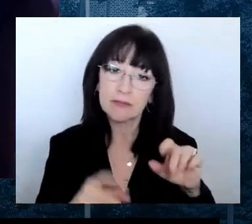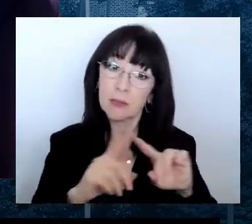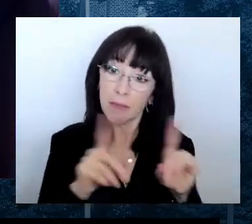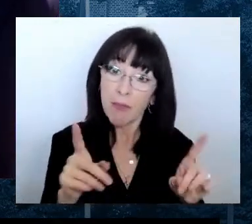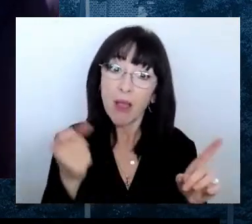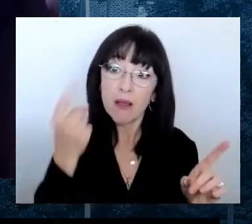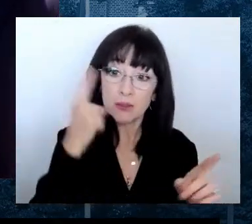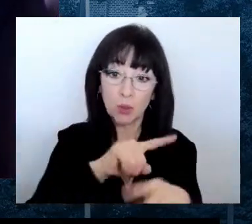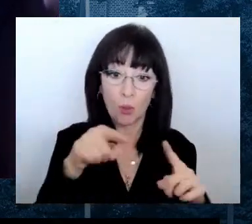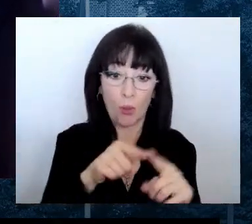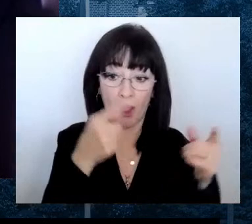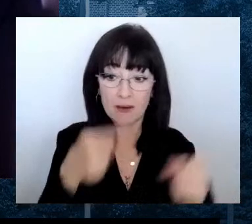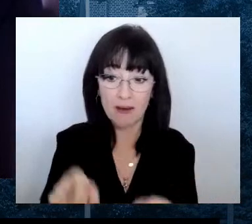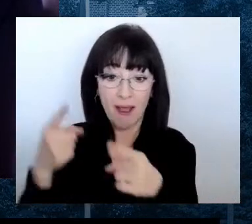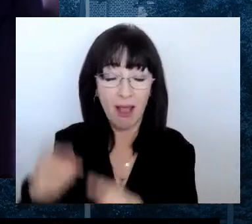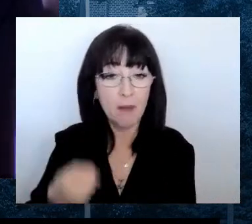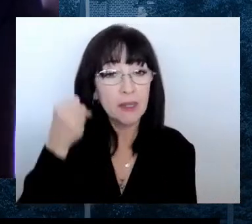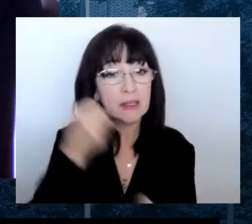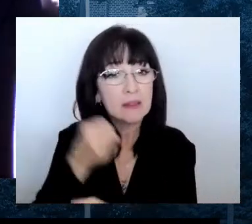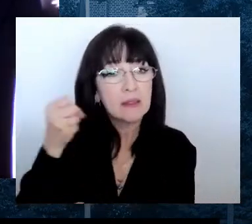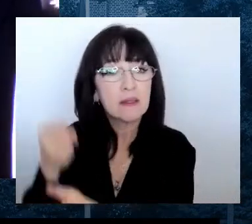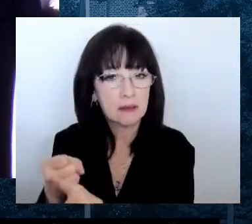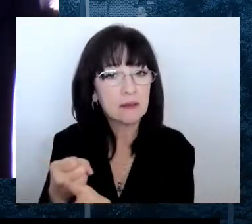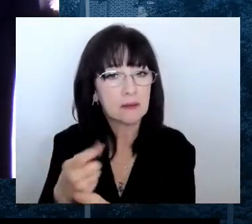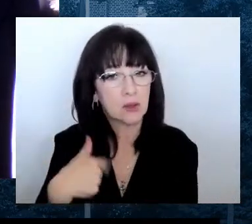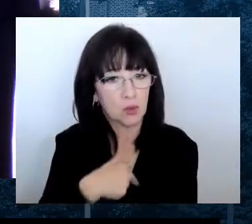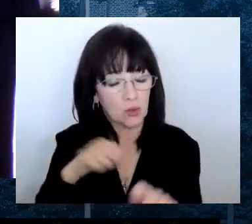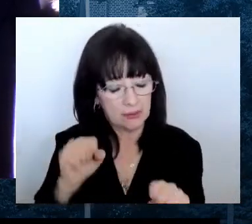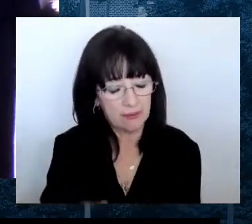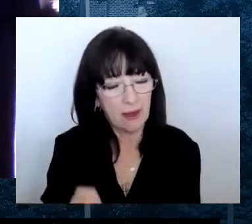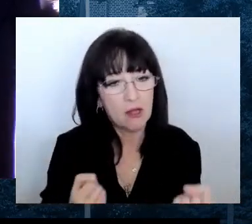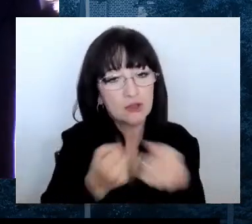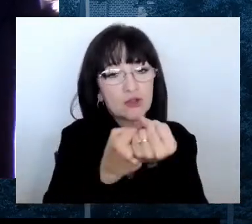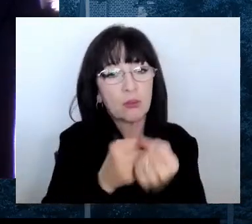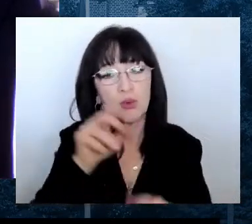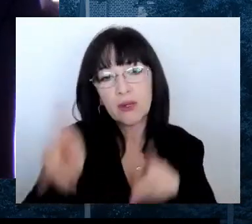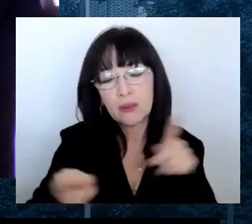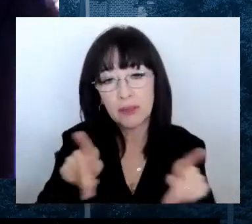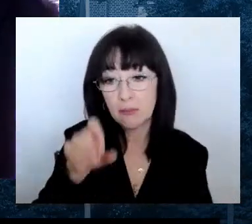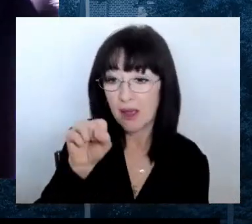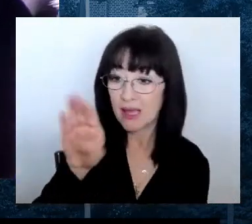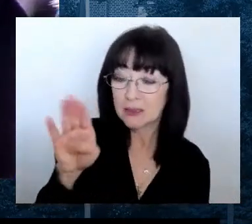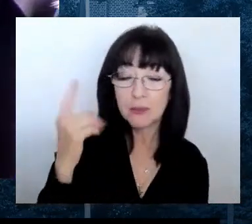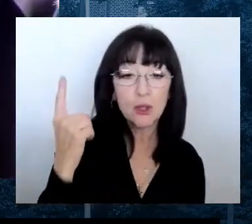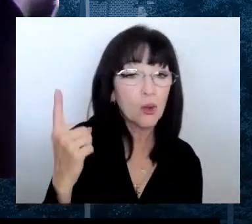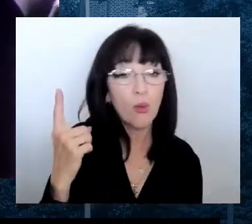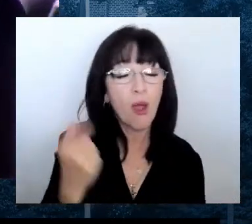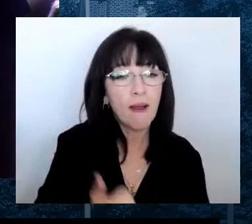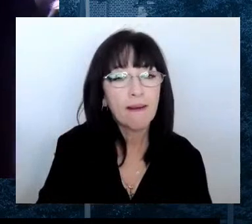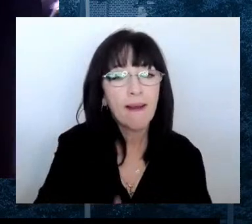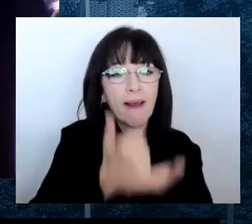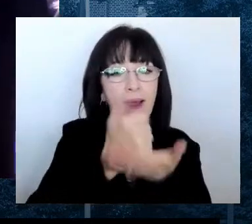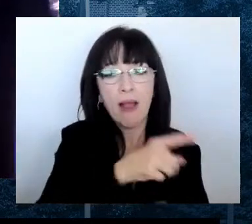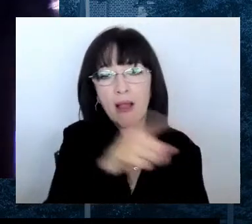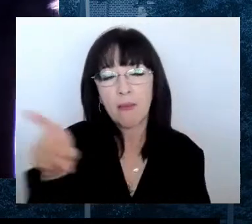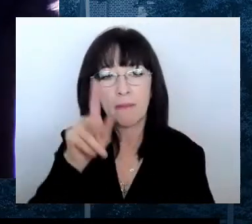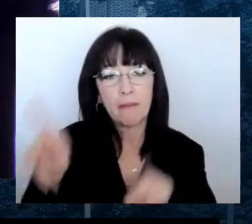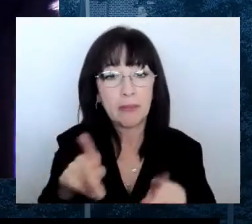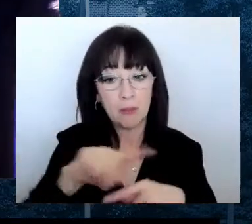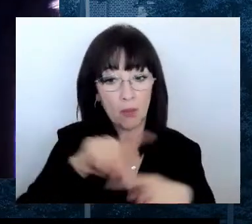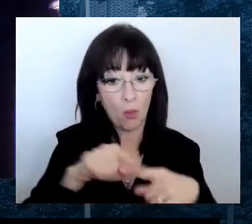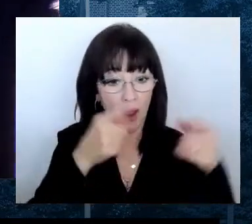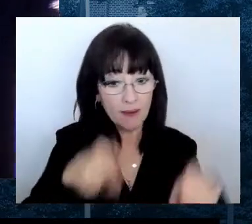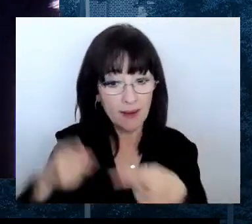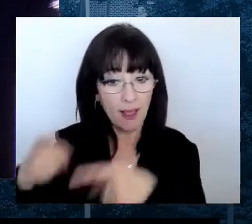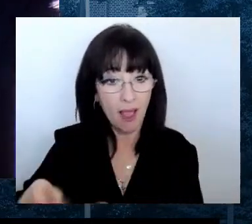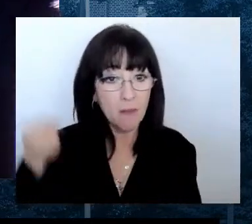hit. That's exactly what paid leave will do. That's what SB 1 does. It helps uphold that most Delaware of